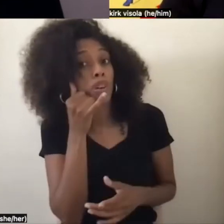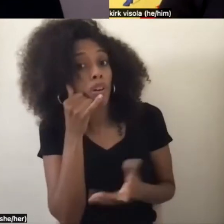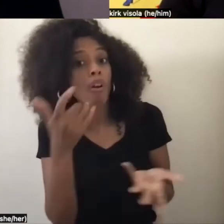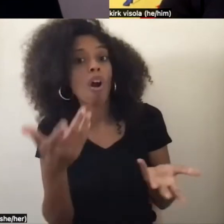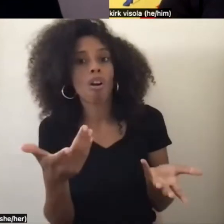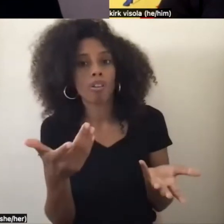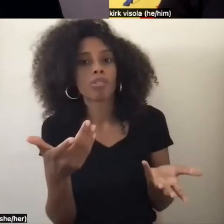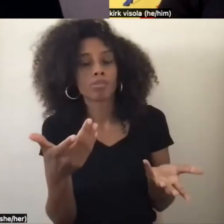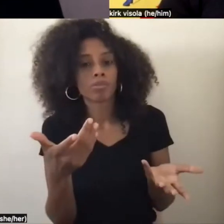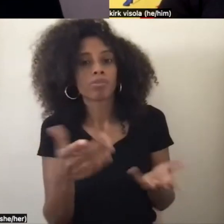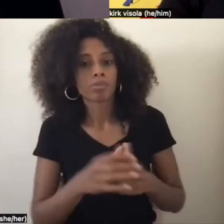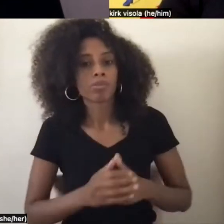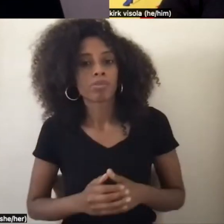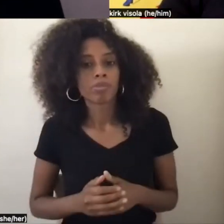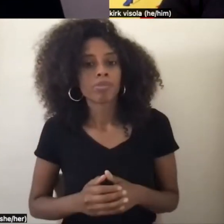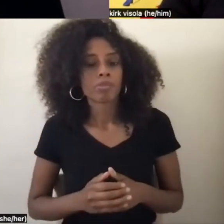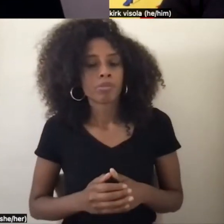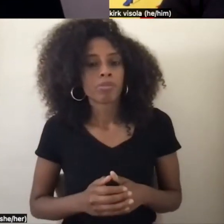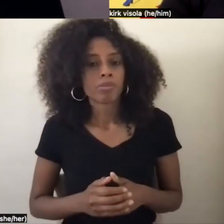someone